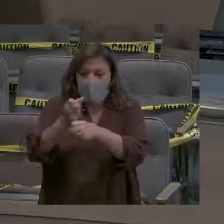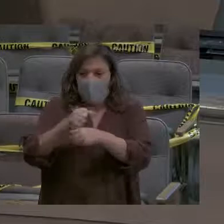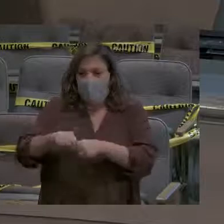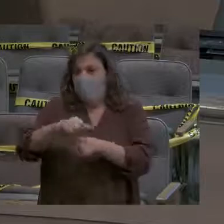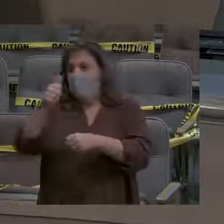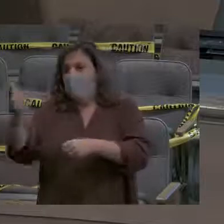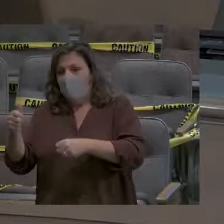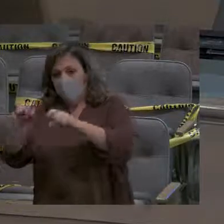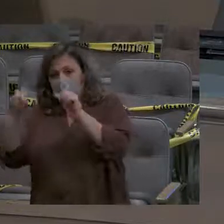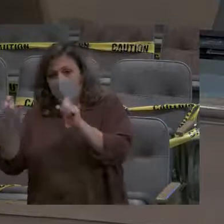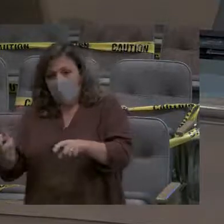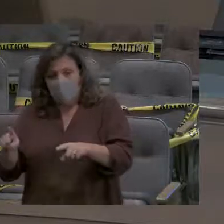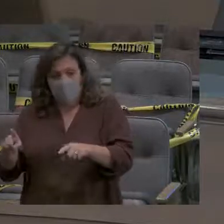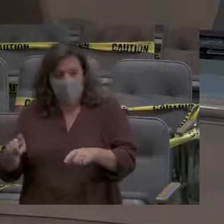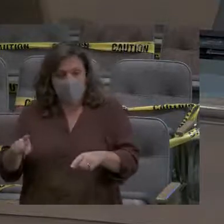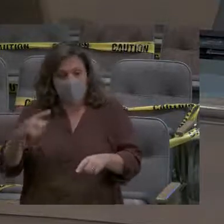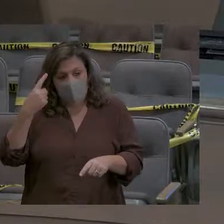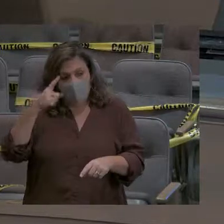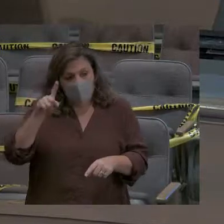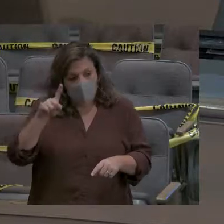capability for COVID-19